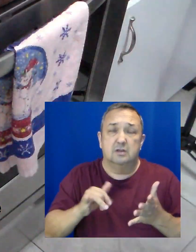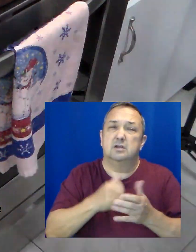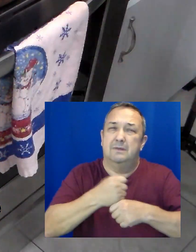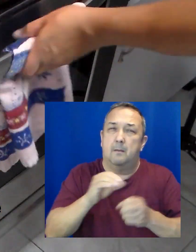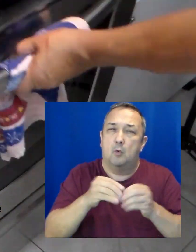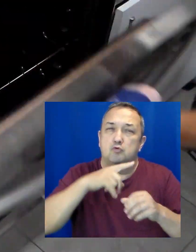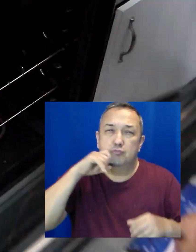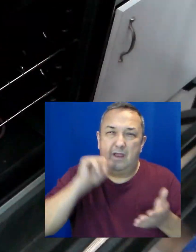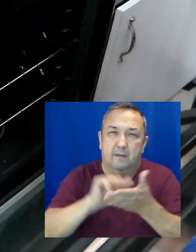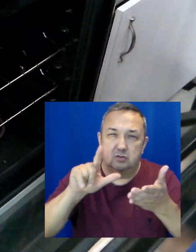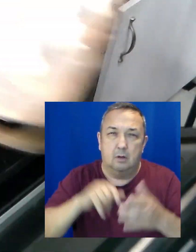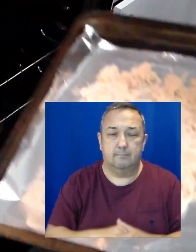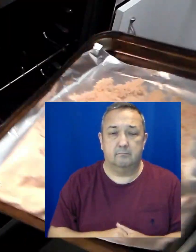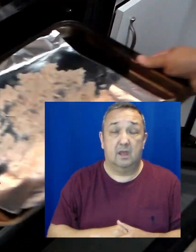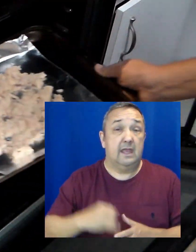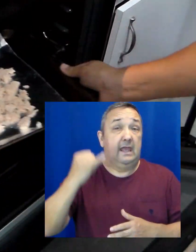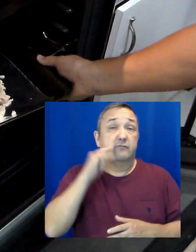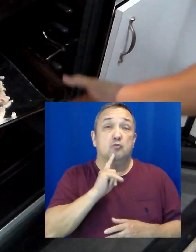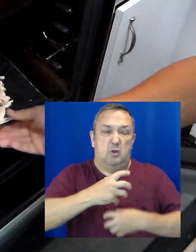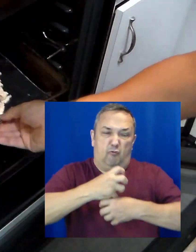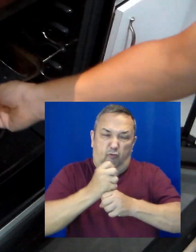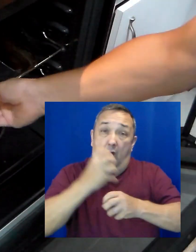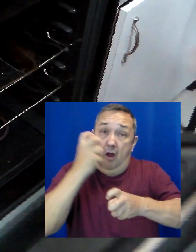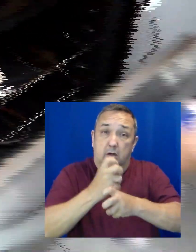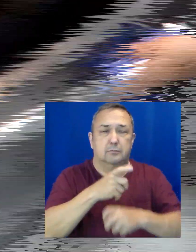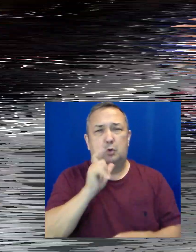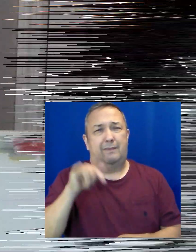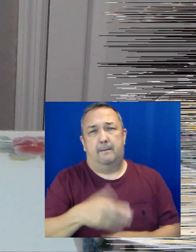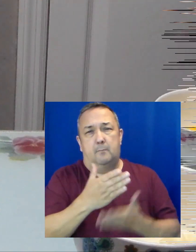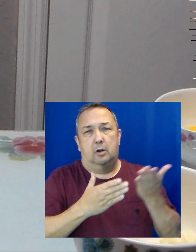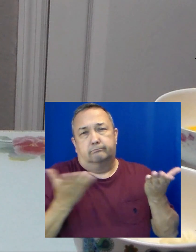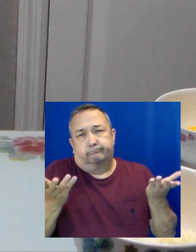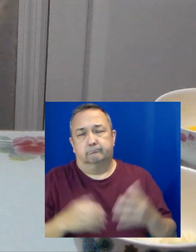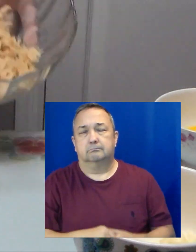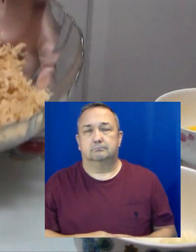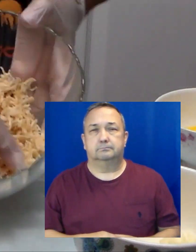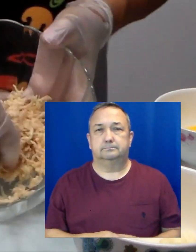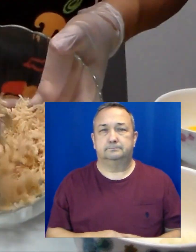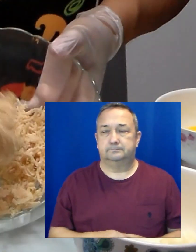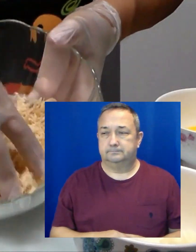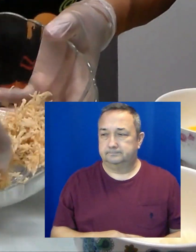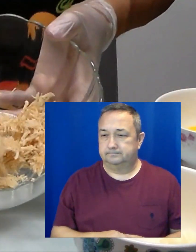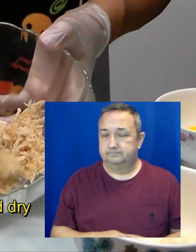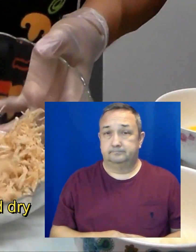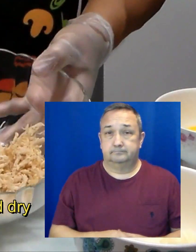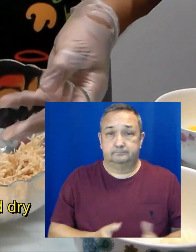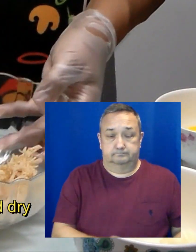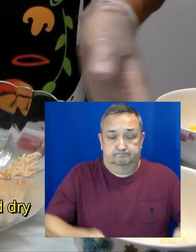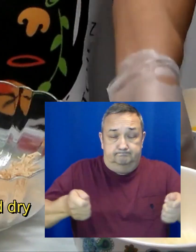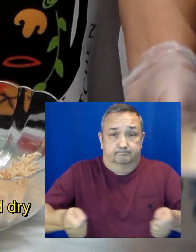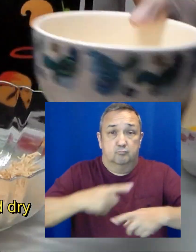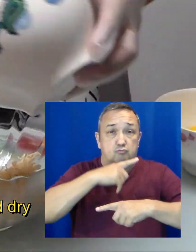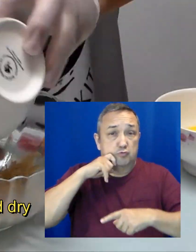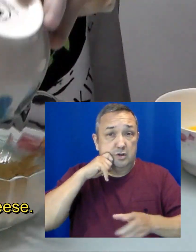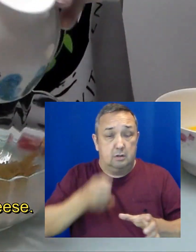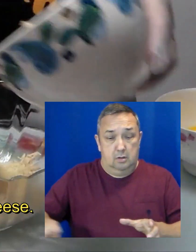out just a little bit more. This step could actually be skipped a bit if you've managed to get it very dry in the first place. Once your chicken is